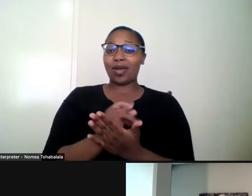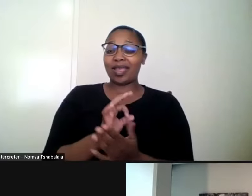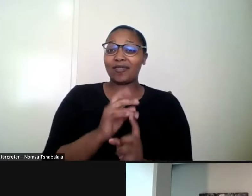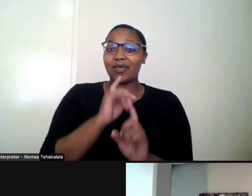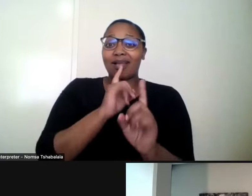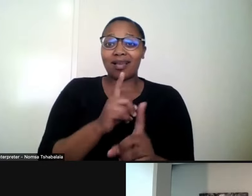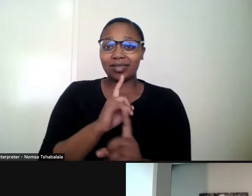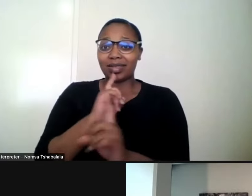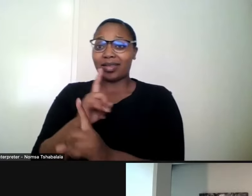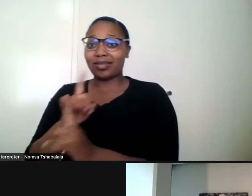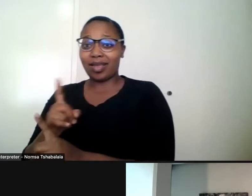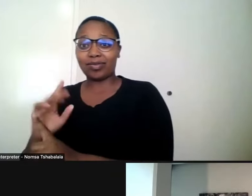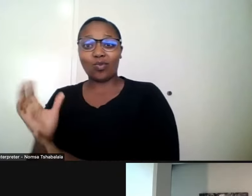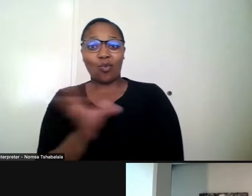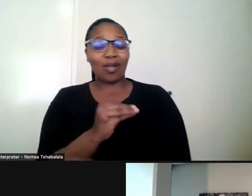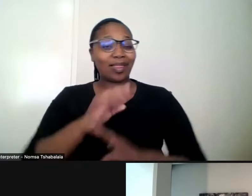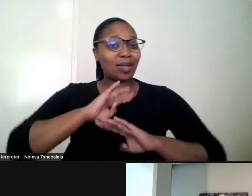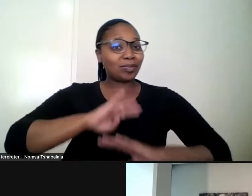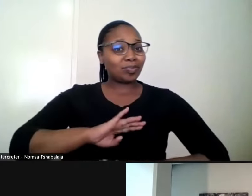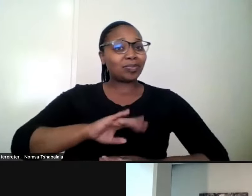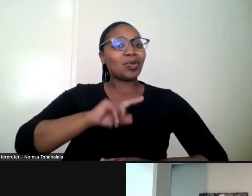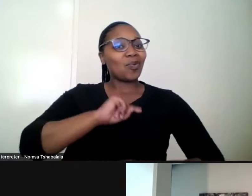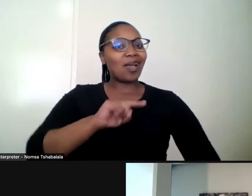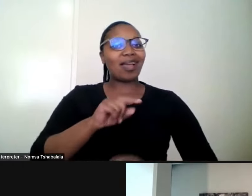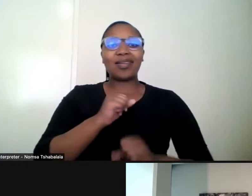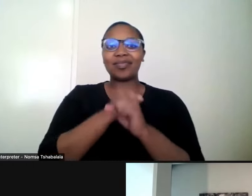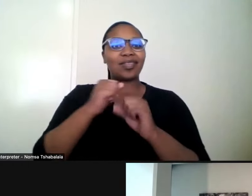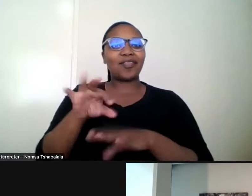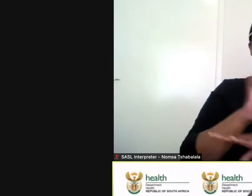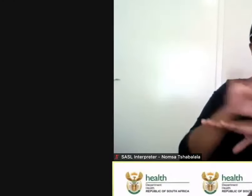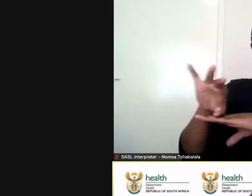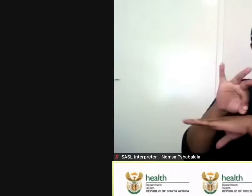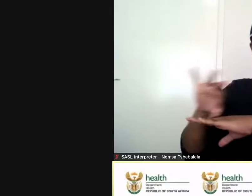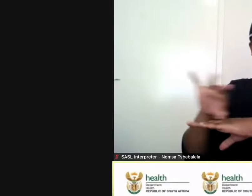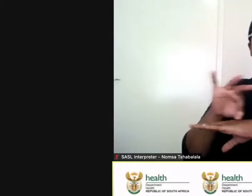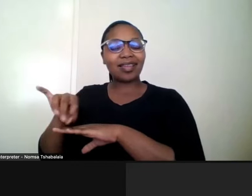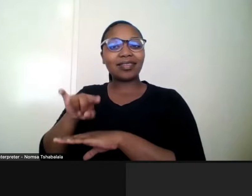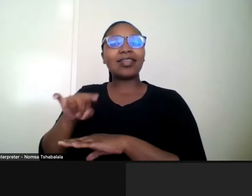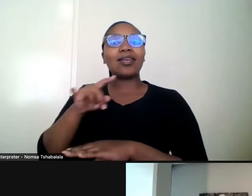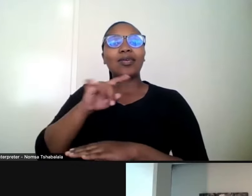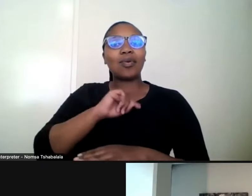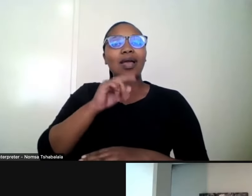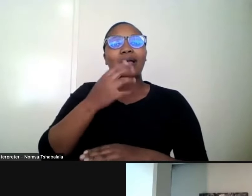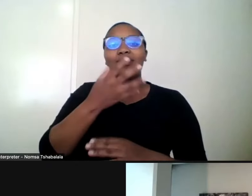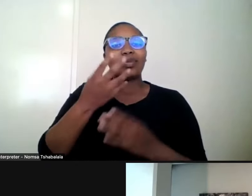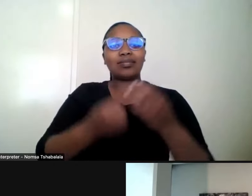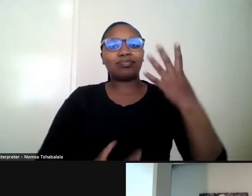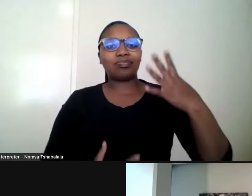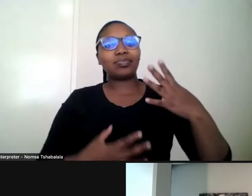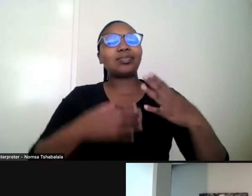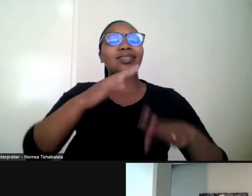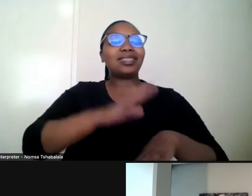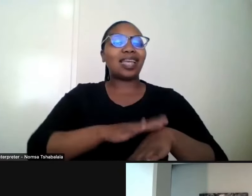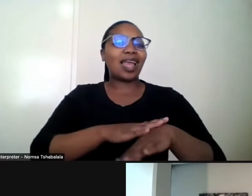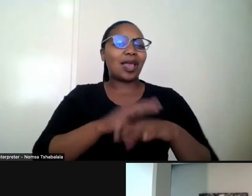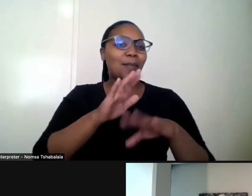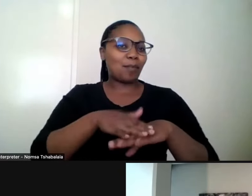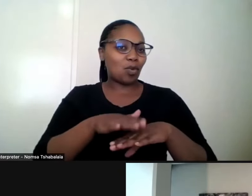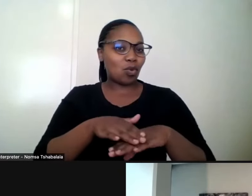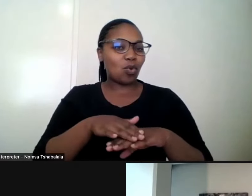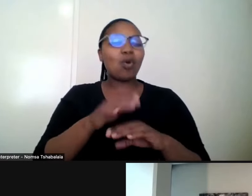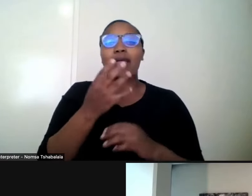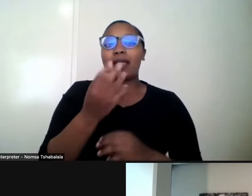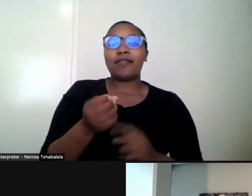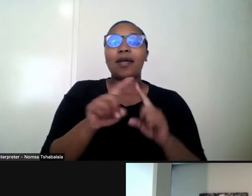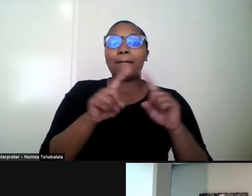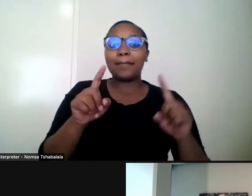not really planned. So we don't have a lot of time. There are other commitments for the day which can't wait. So let's